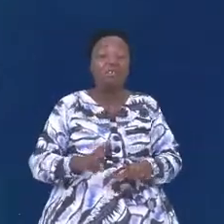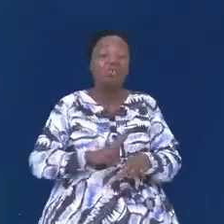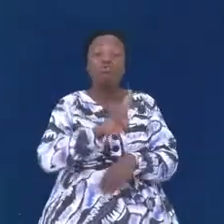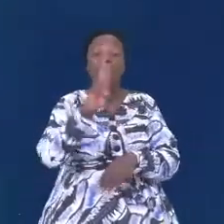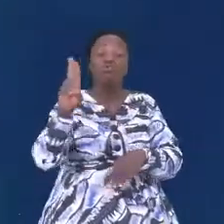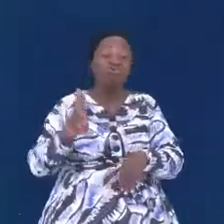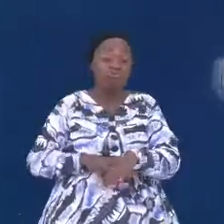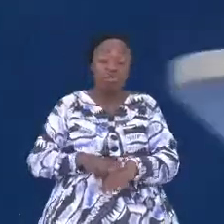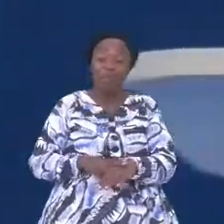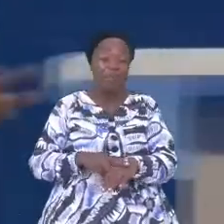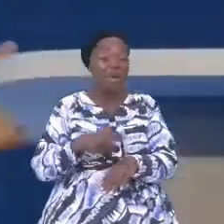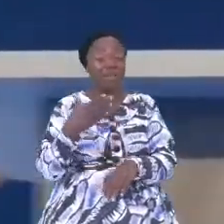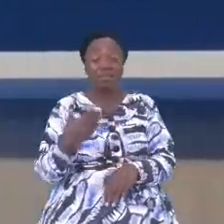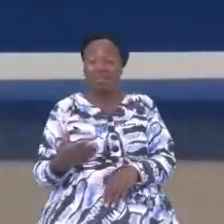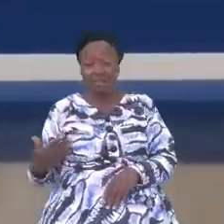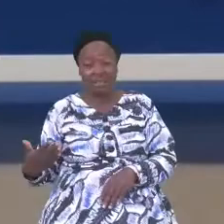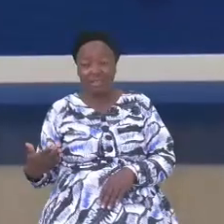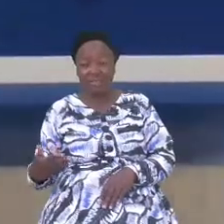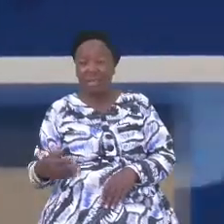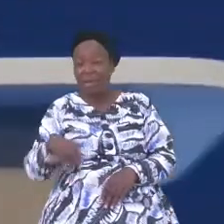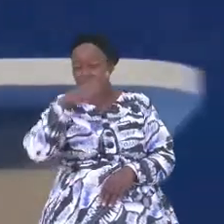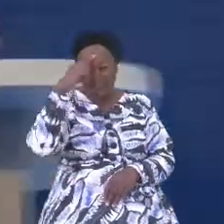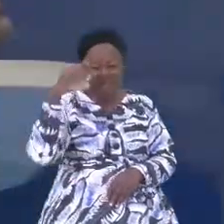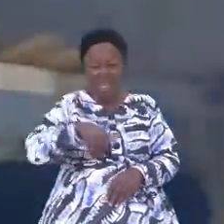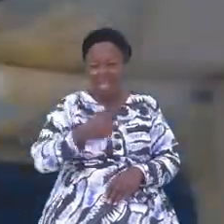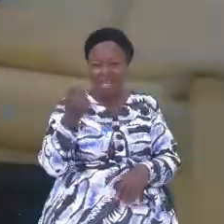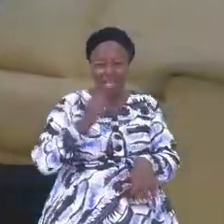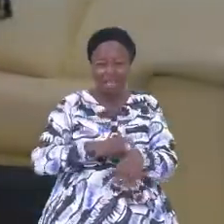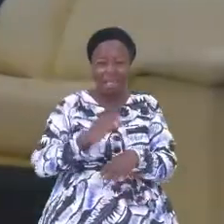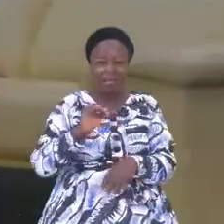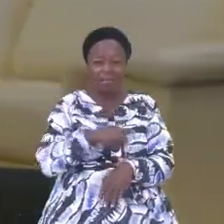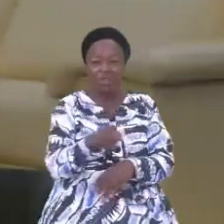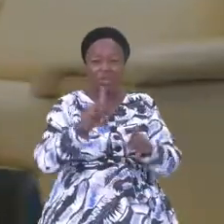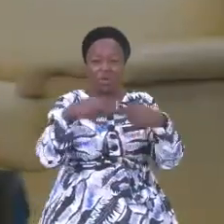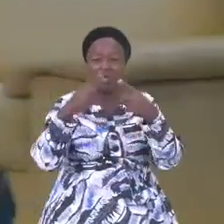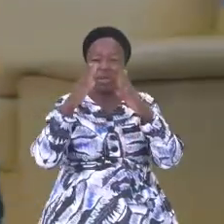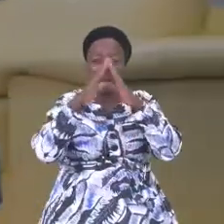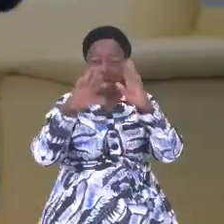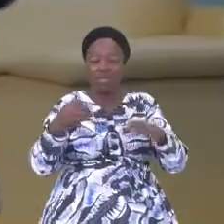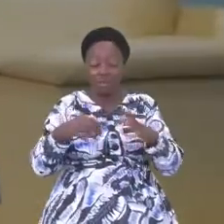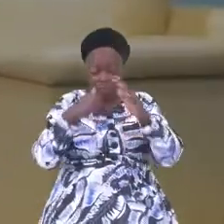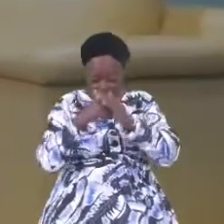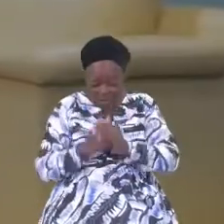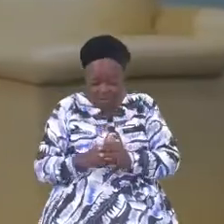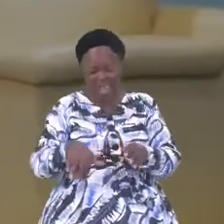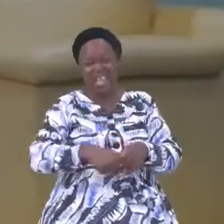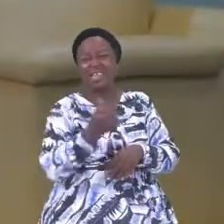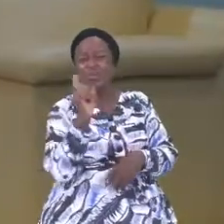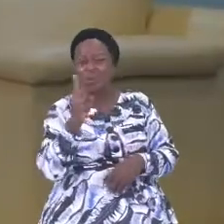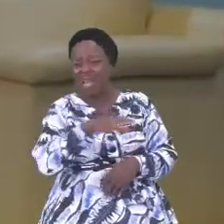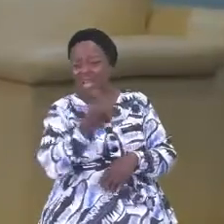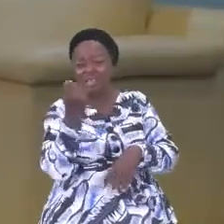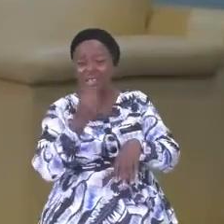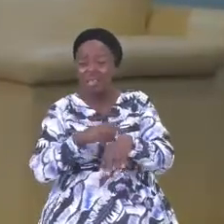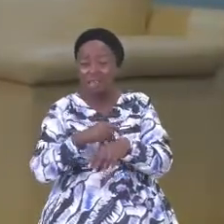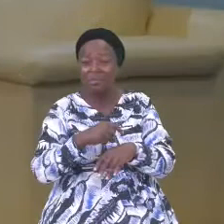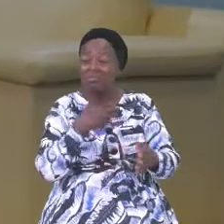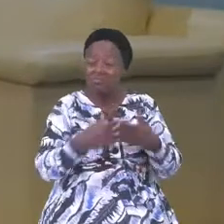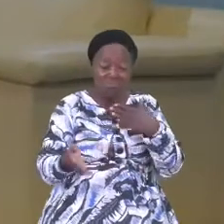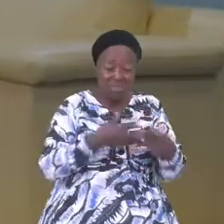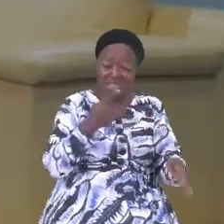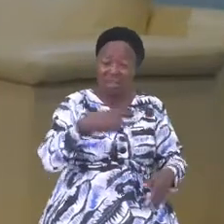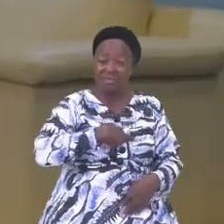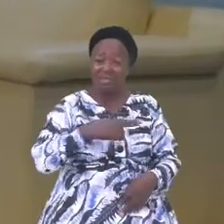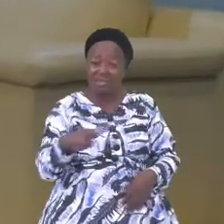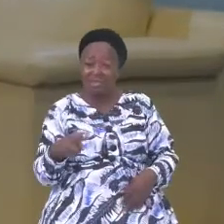habit. Because anytime they go to the house of worship, anywhere, anytime, whatever